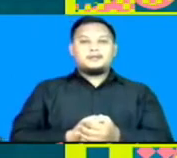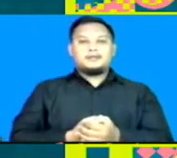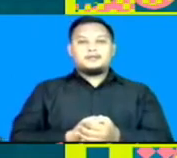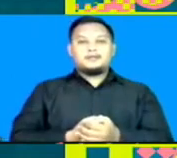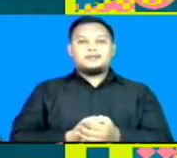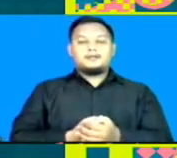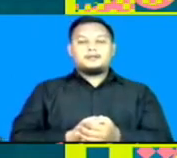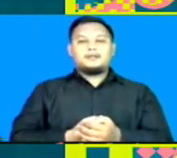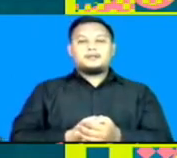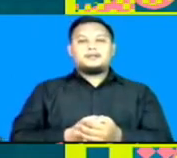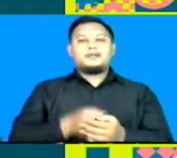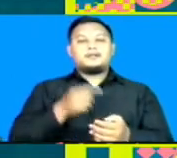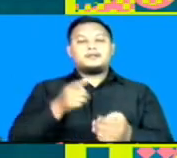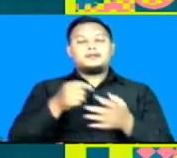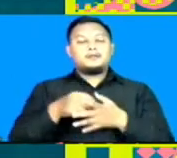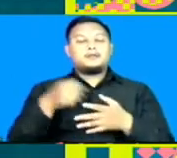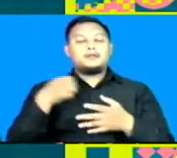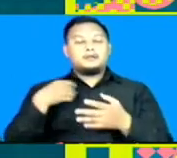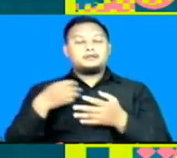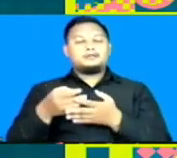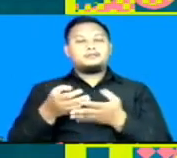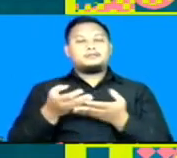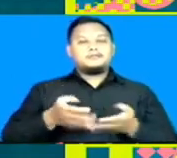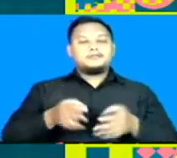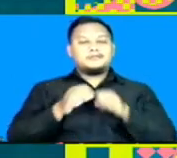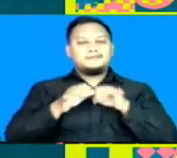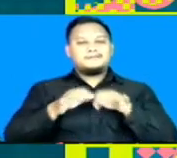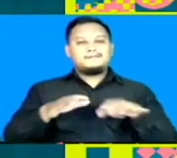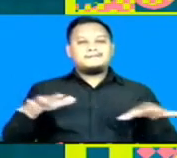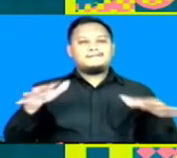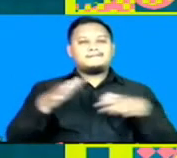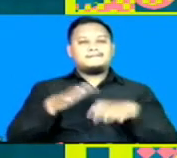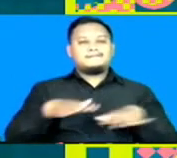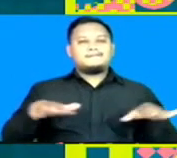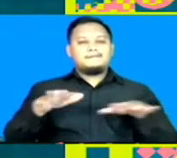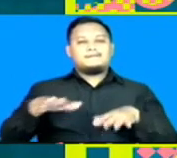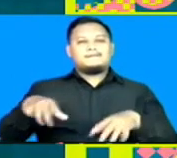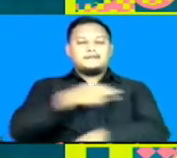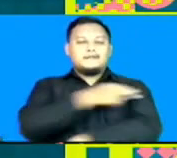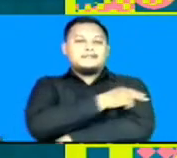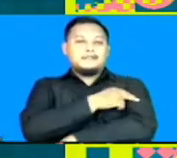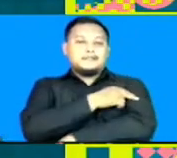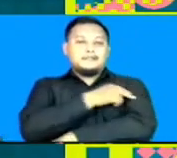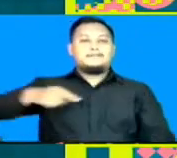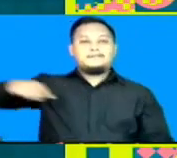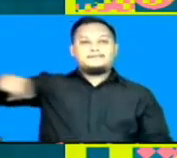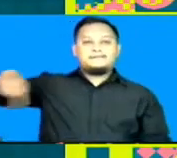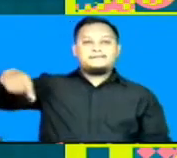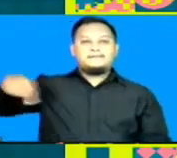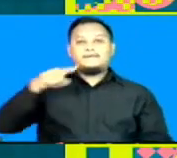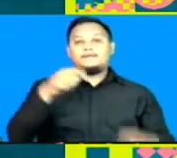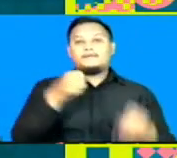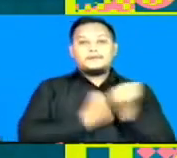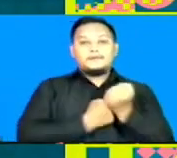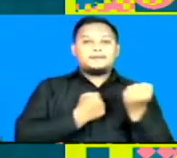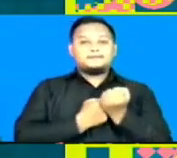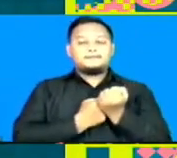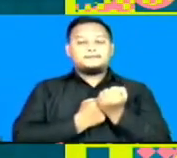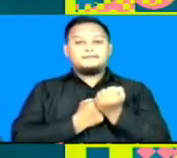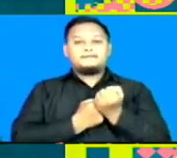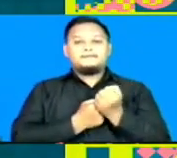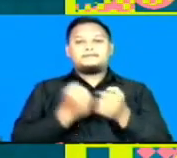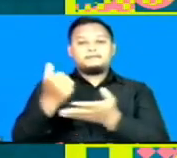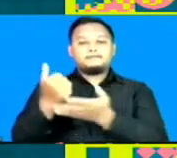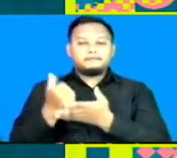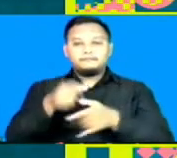pekerja sekitar Anda. It encourages wages earner to help cover workers who are near